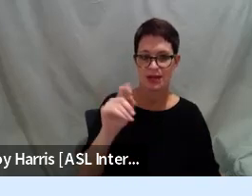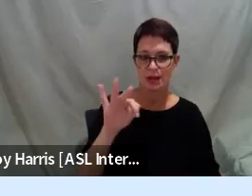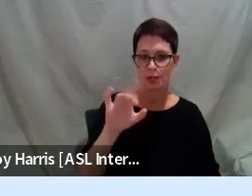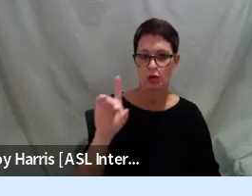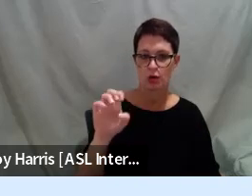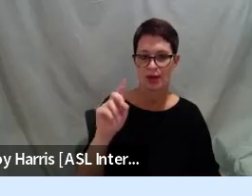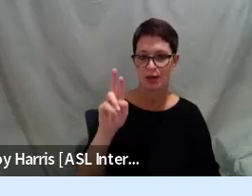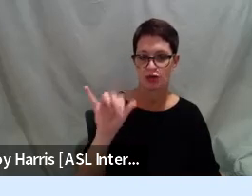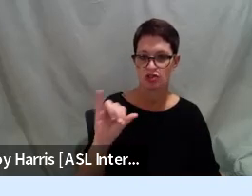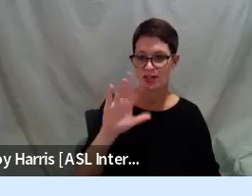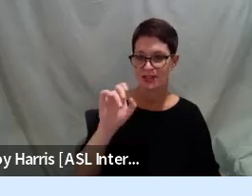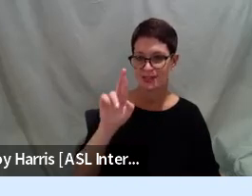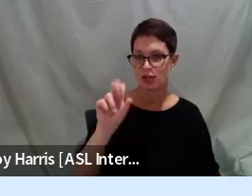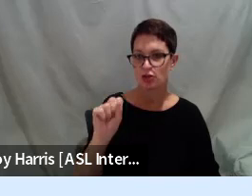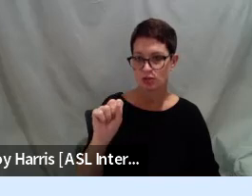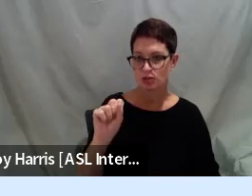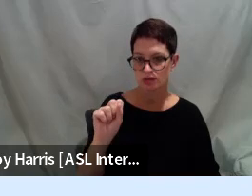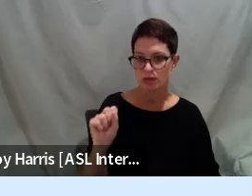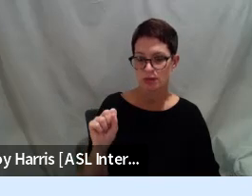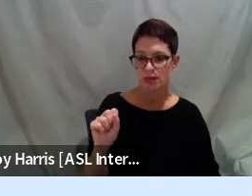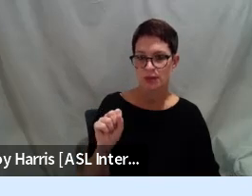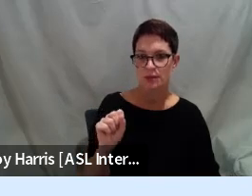bit.ly/neighborhood energy centers.